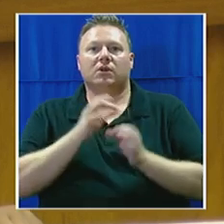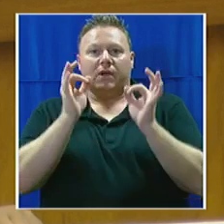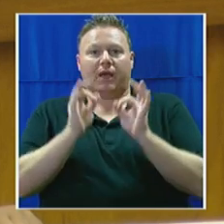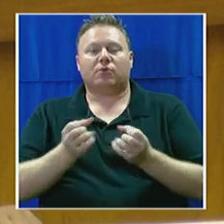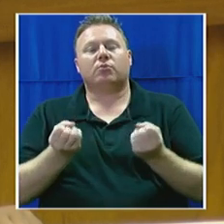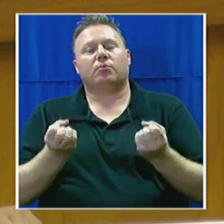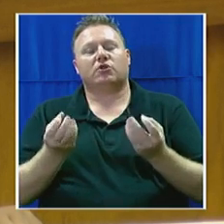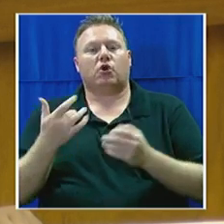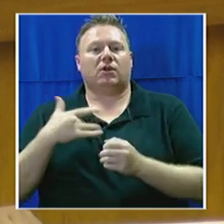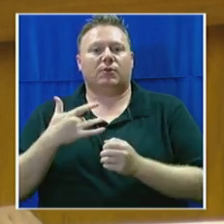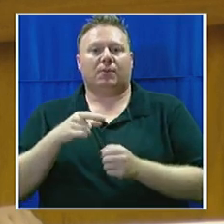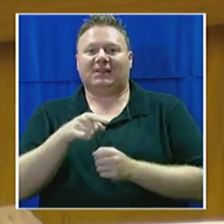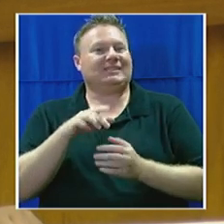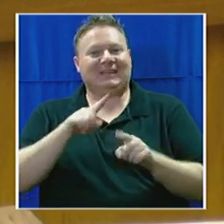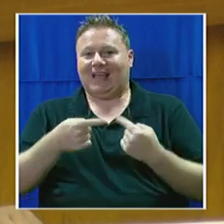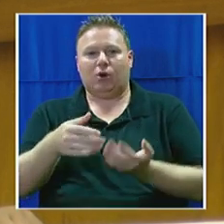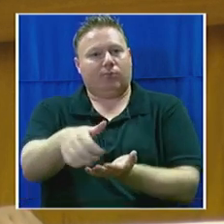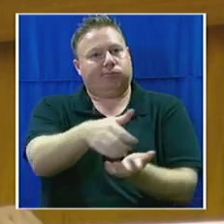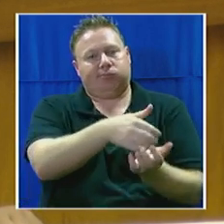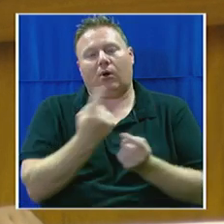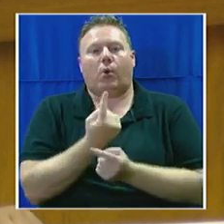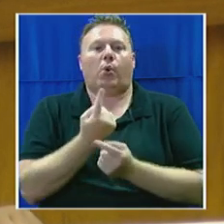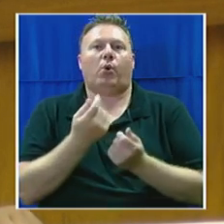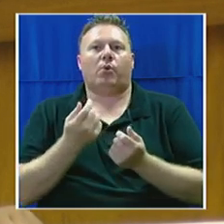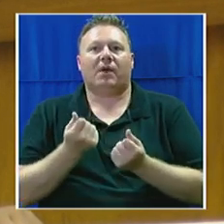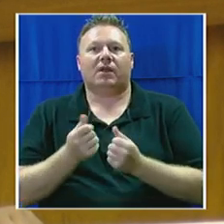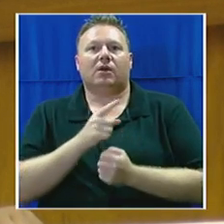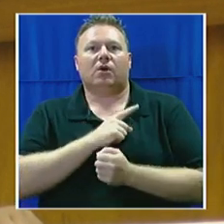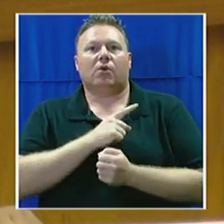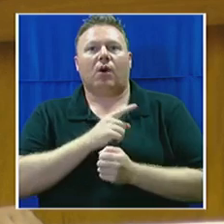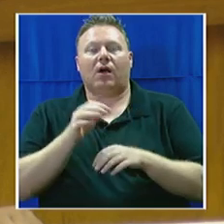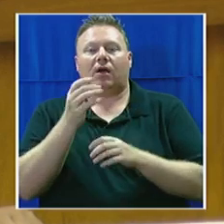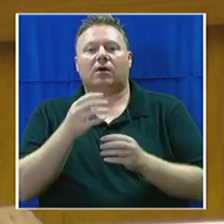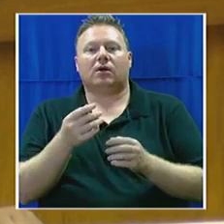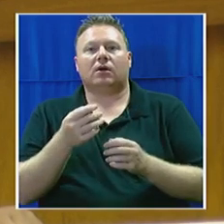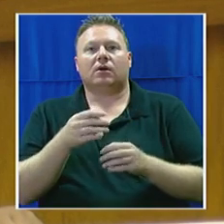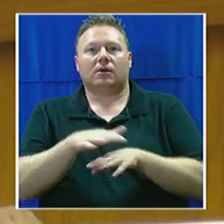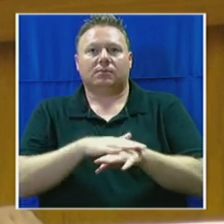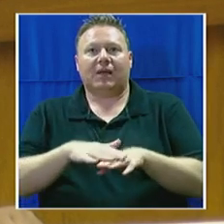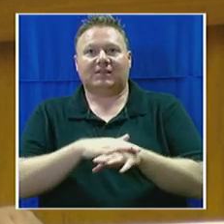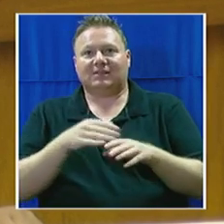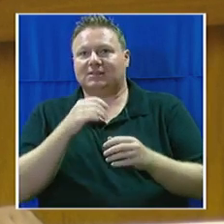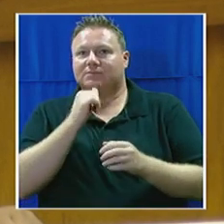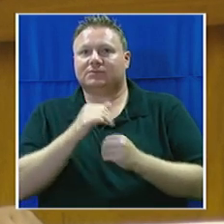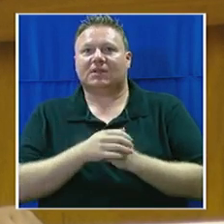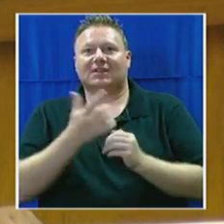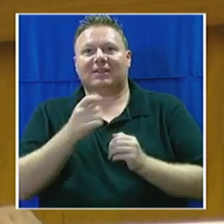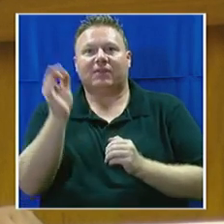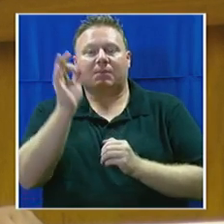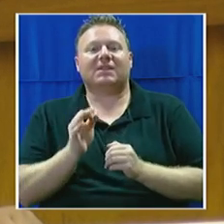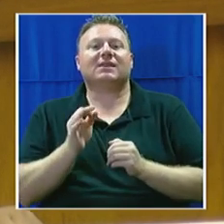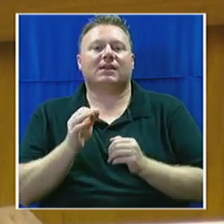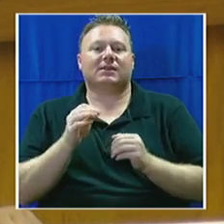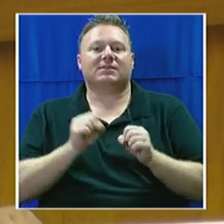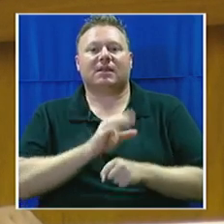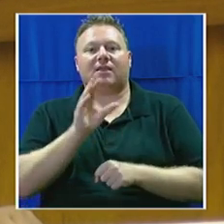of municipalities cannot collect their own revenue because there is no revenue base. In many areas, more than 70% of South